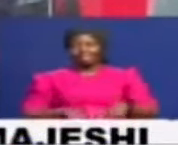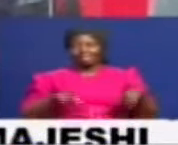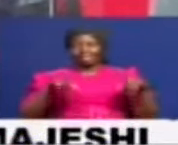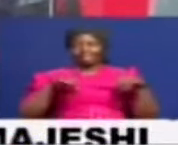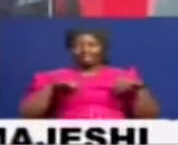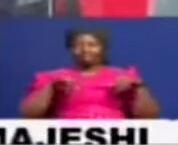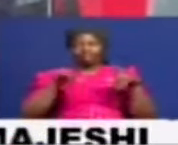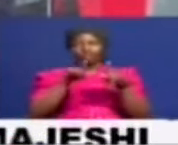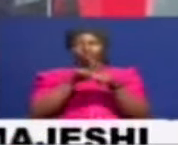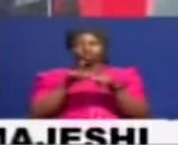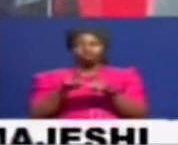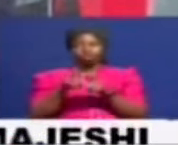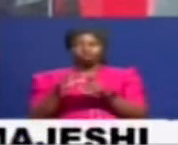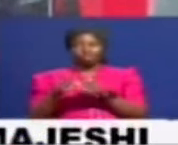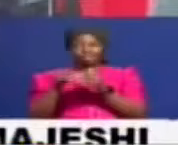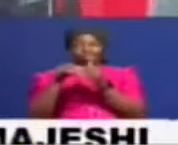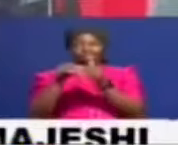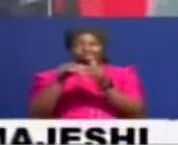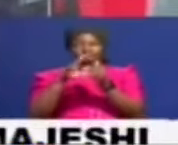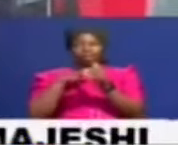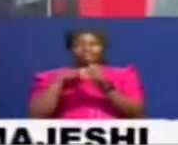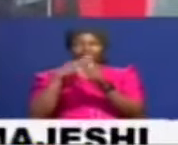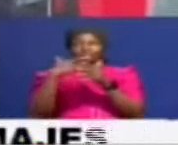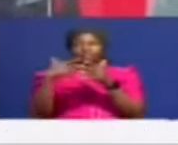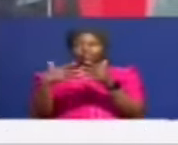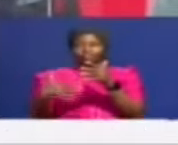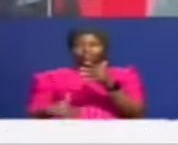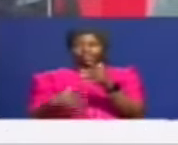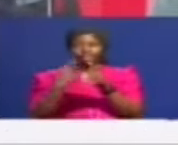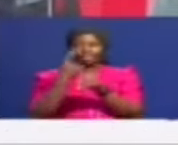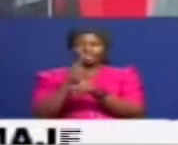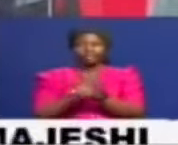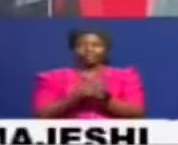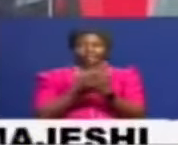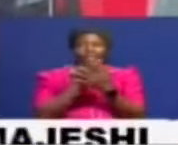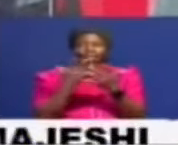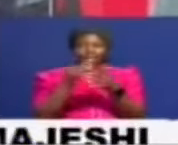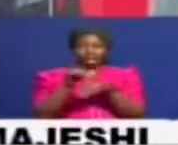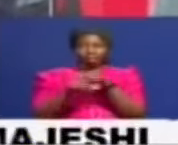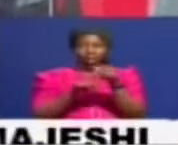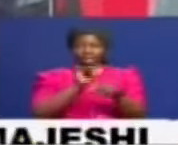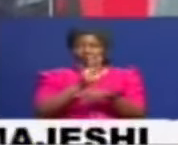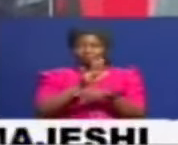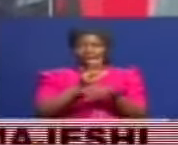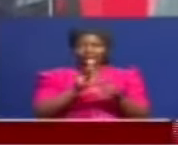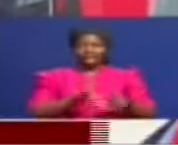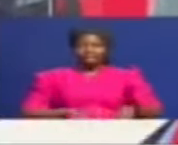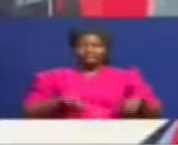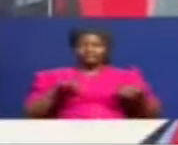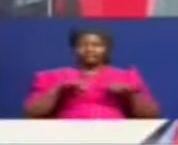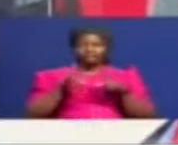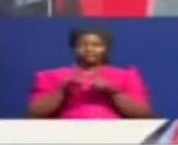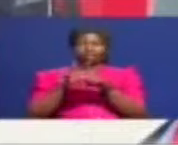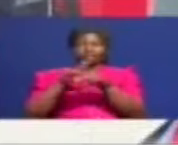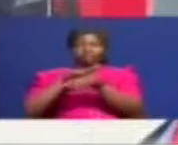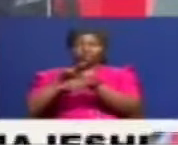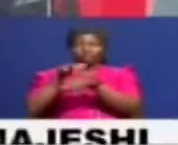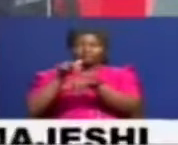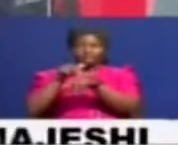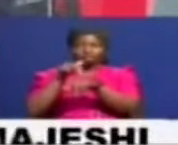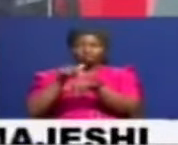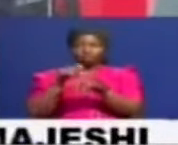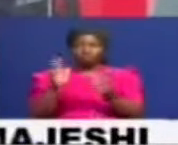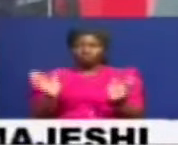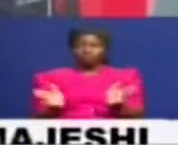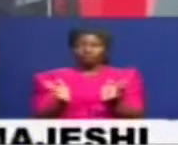is there, other dignitaries are there. And we're just waiting to for this event to start. That is the